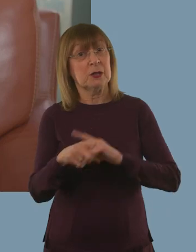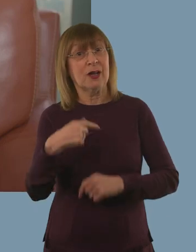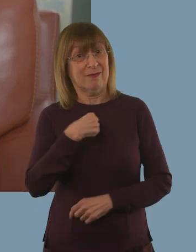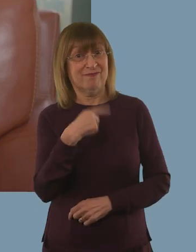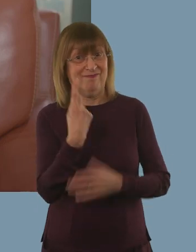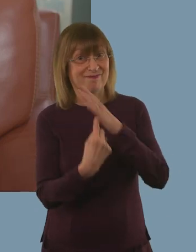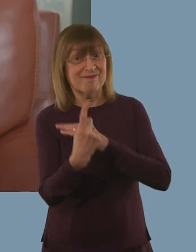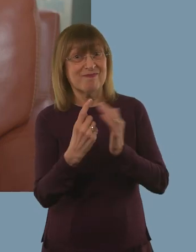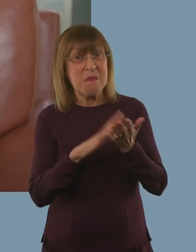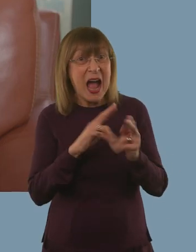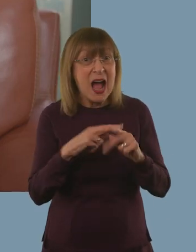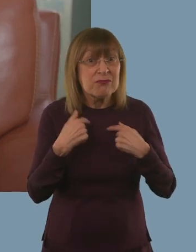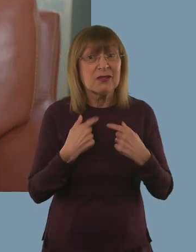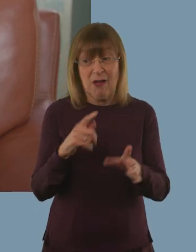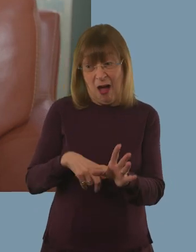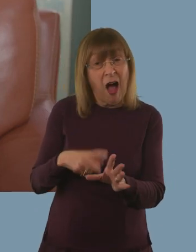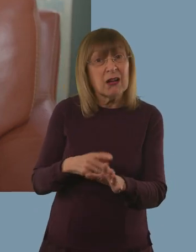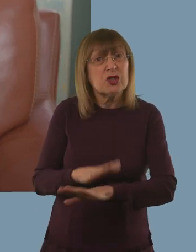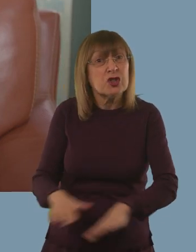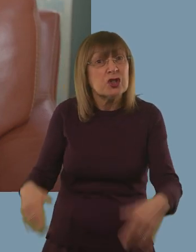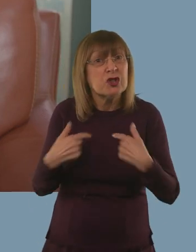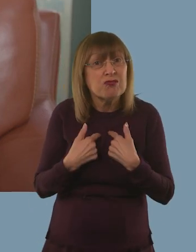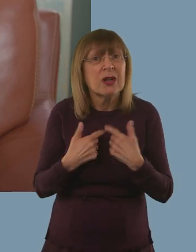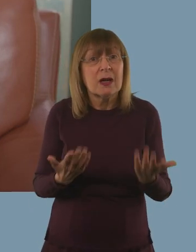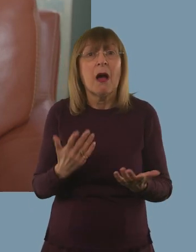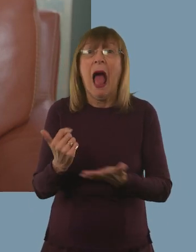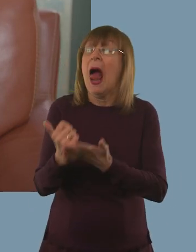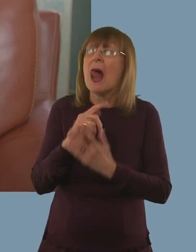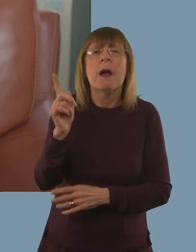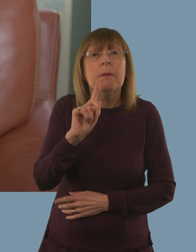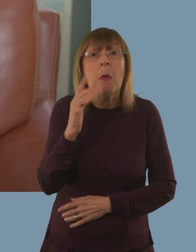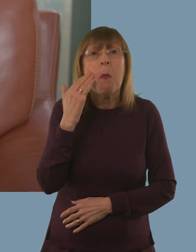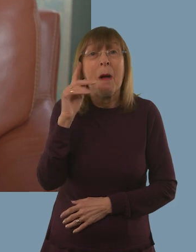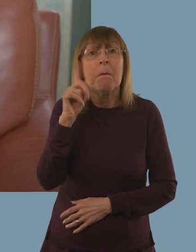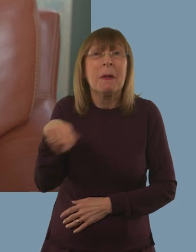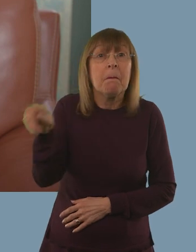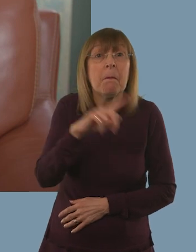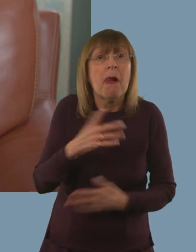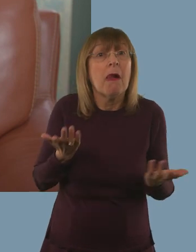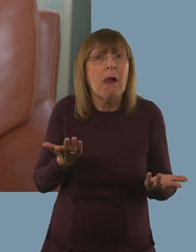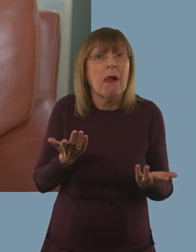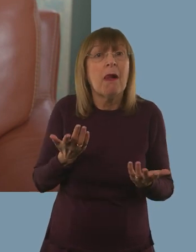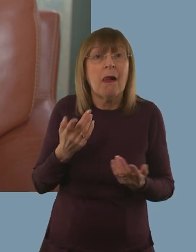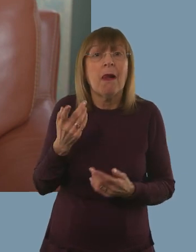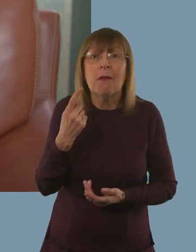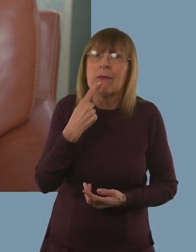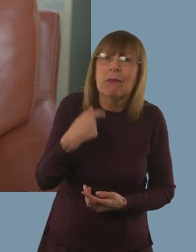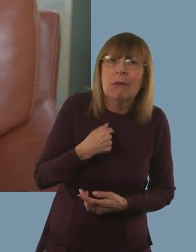So in my situation, I'm now a solo parent with 2 youngish kids. What helps is when